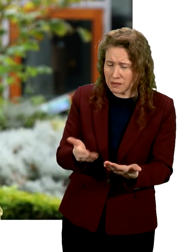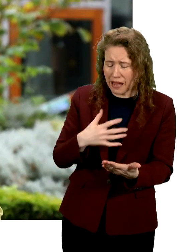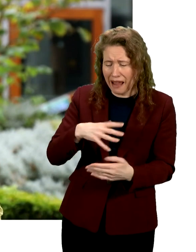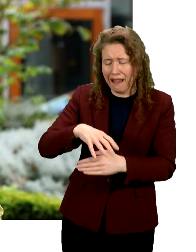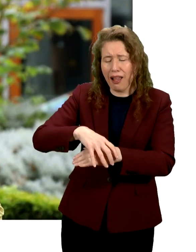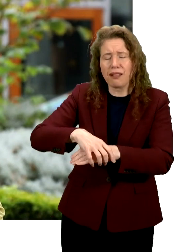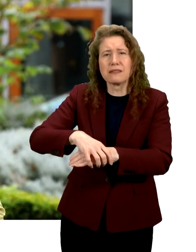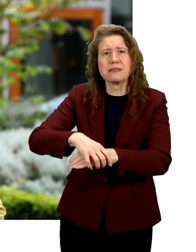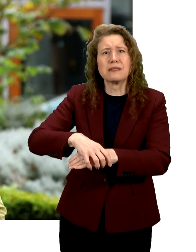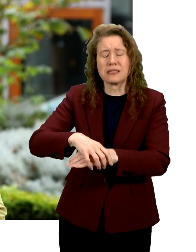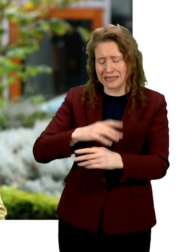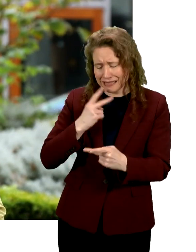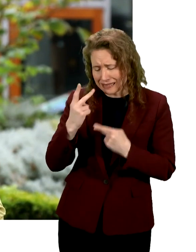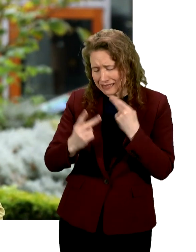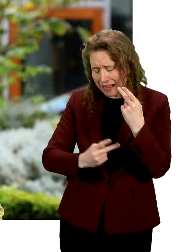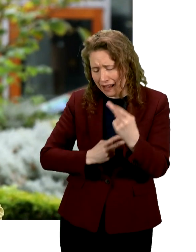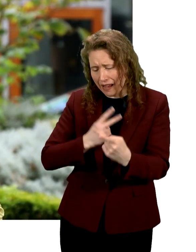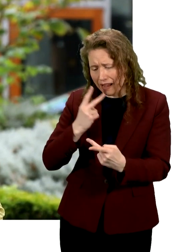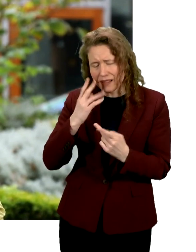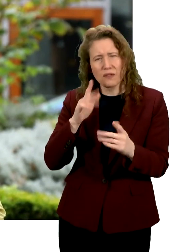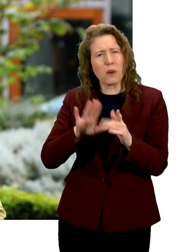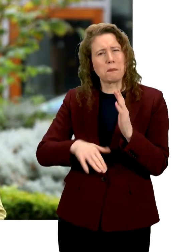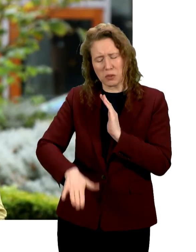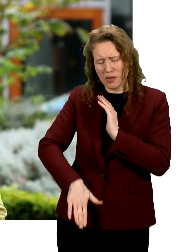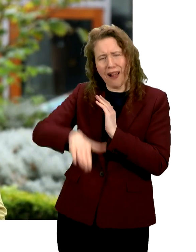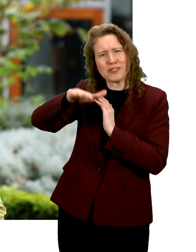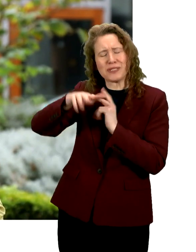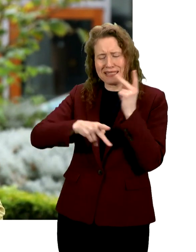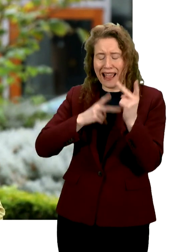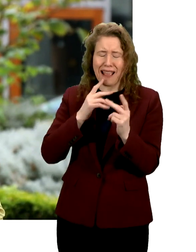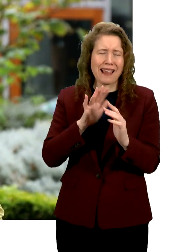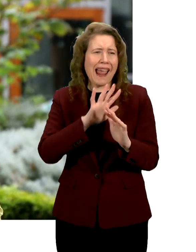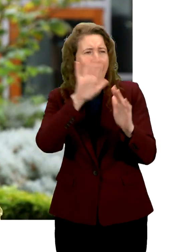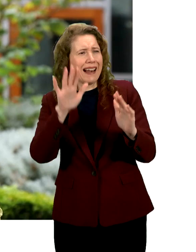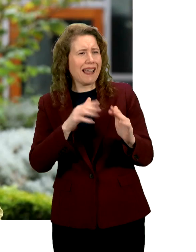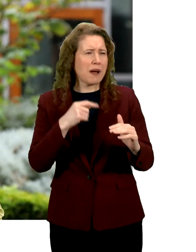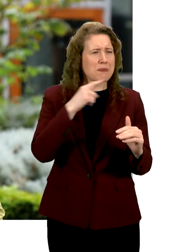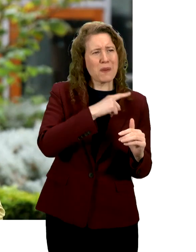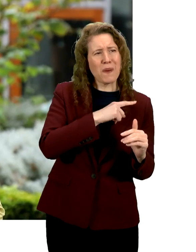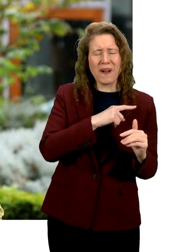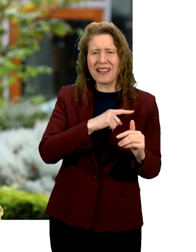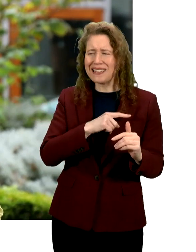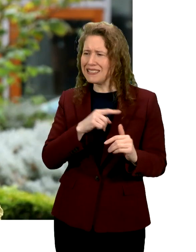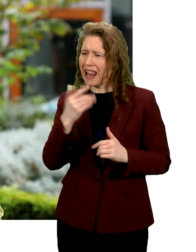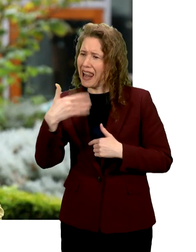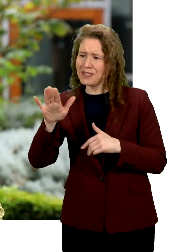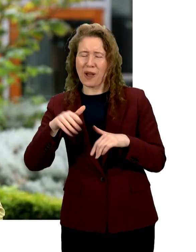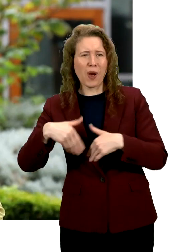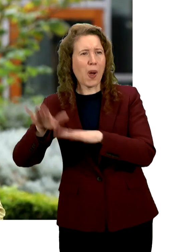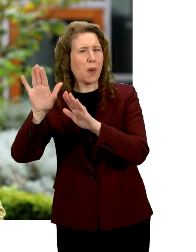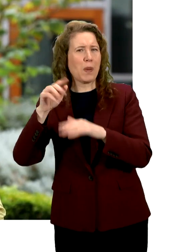held her hand and sang a song from when I was a girl. Hail ya ho, boys, let her